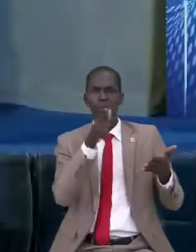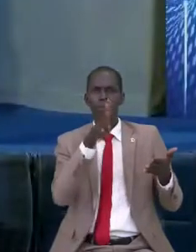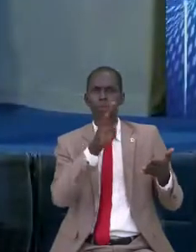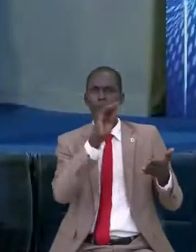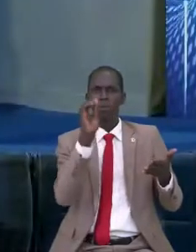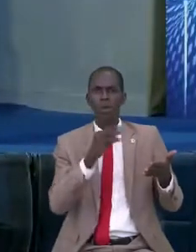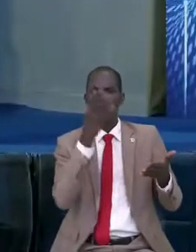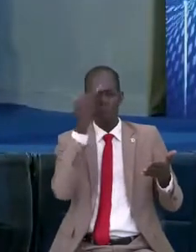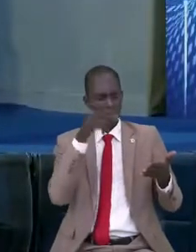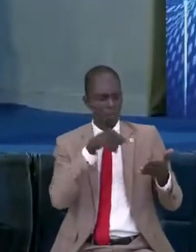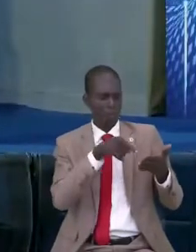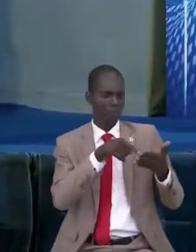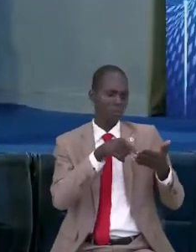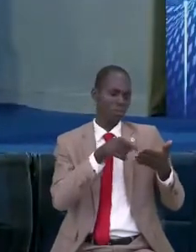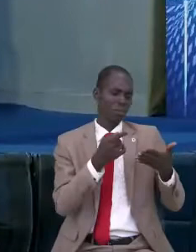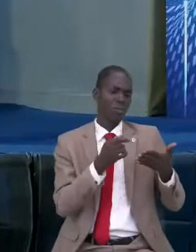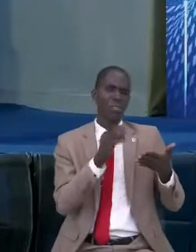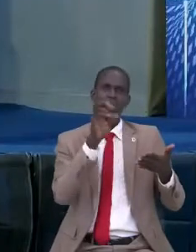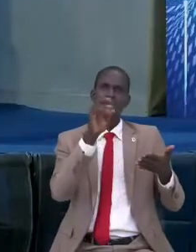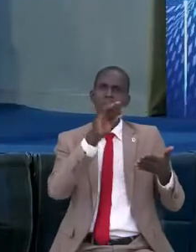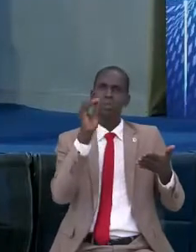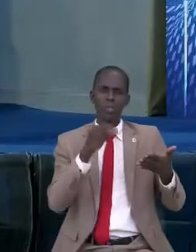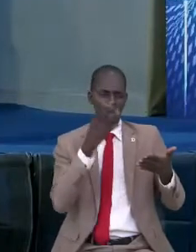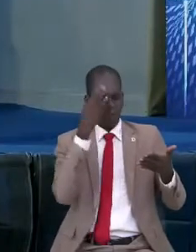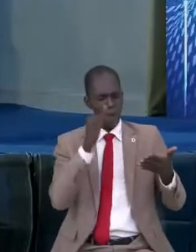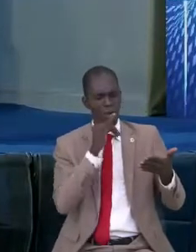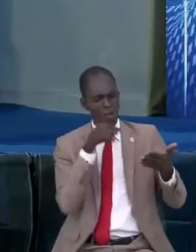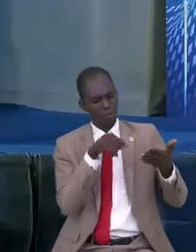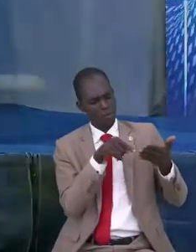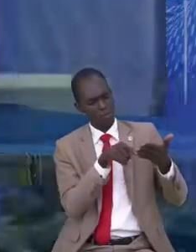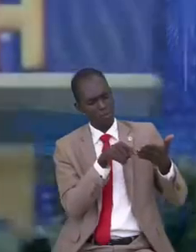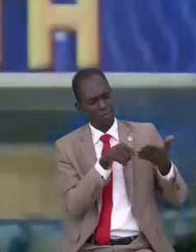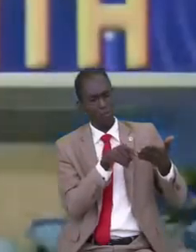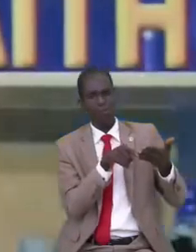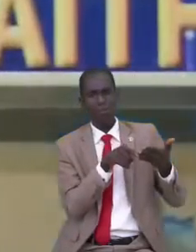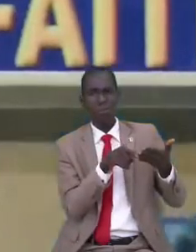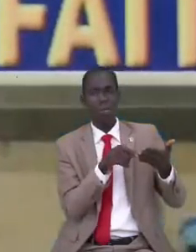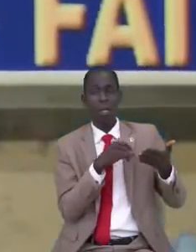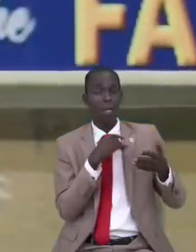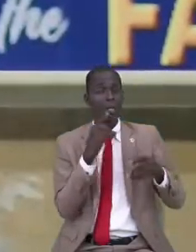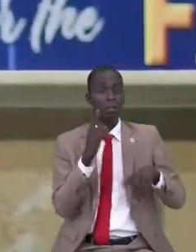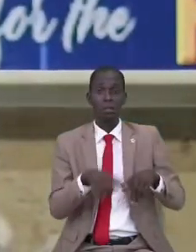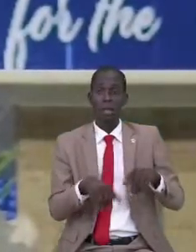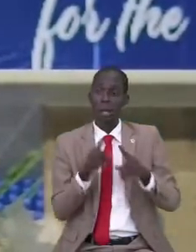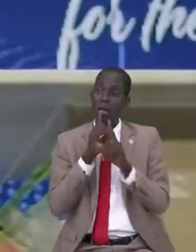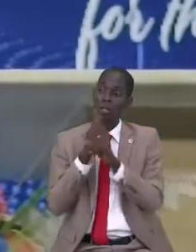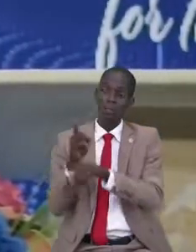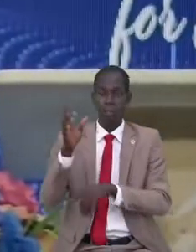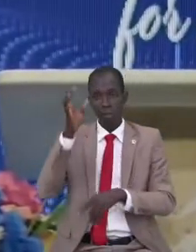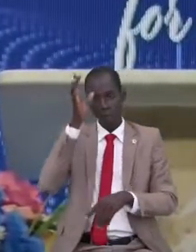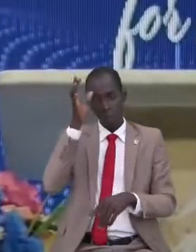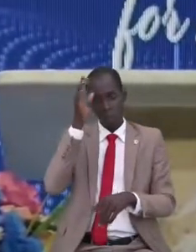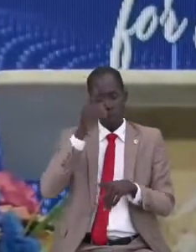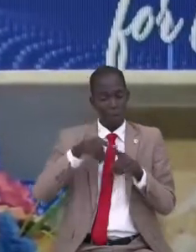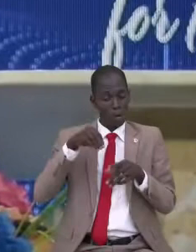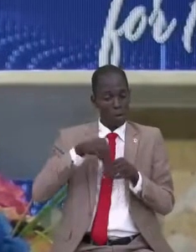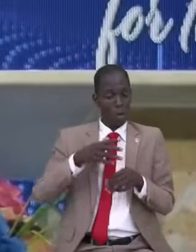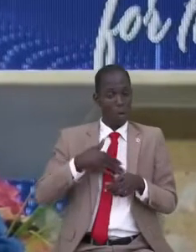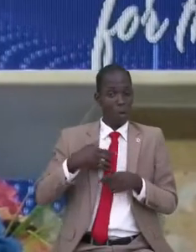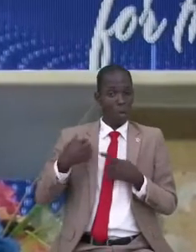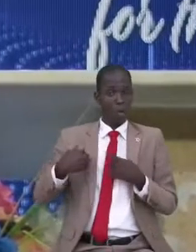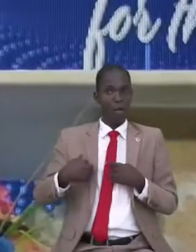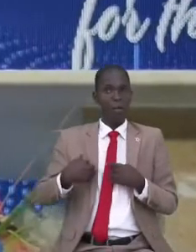is this one 30%? Why is this? I couldn't tell him. But, you know, in my heart,